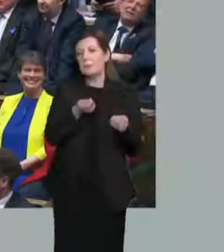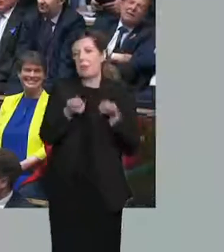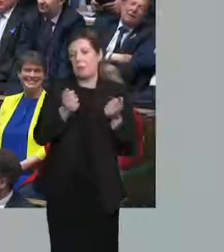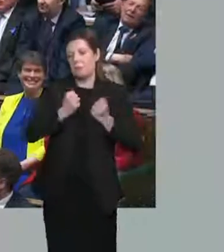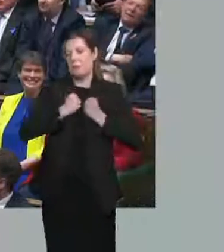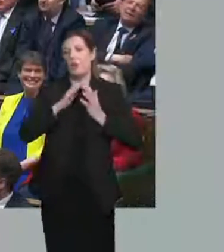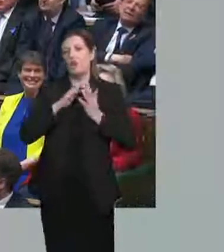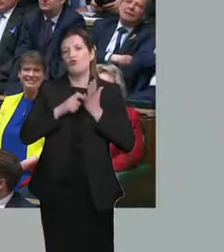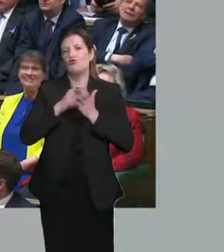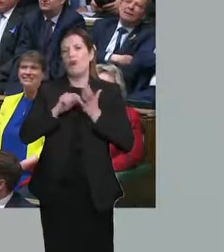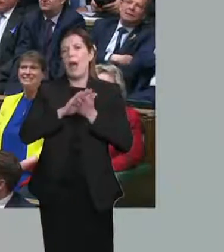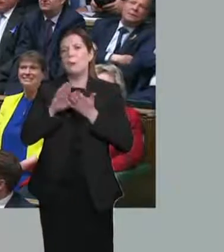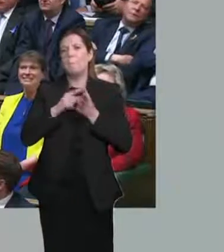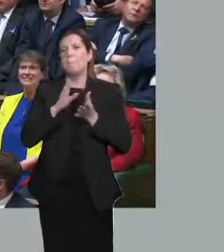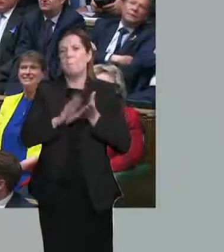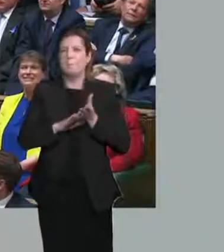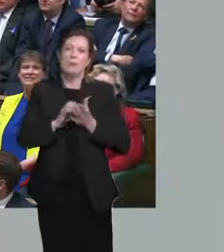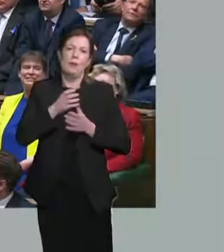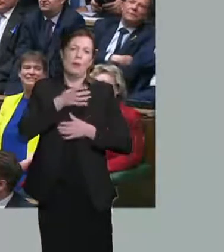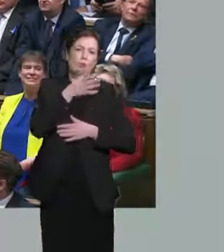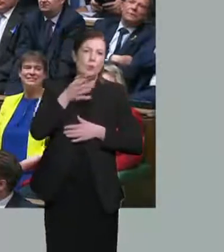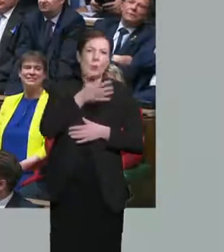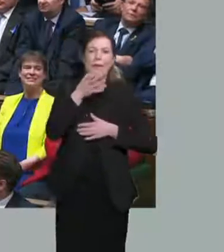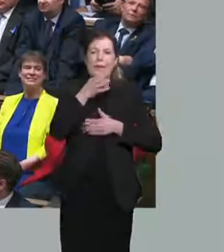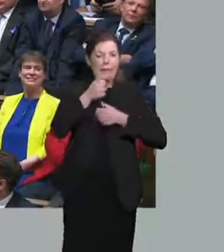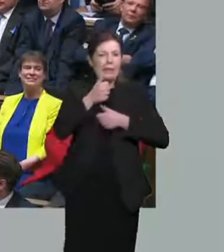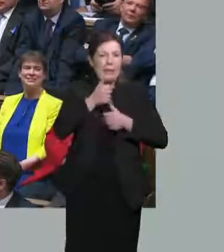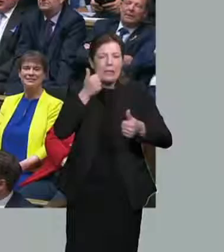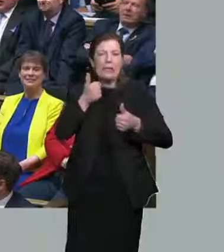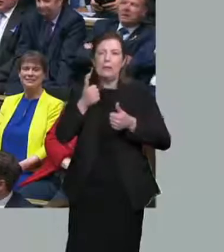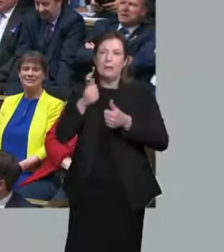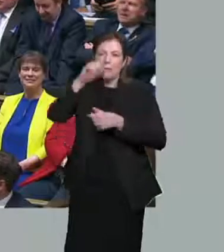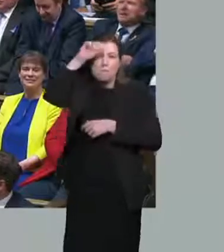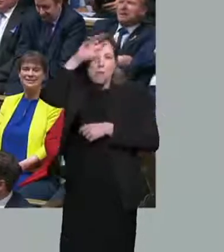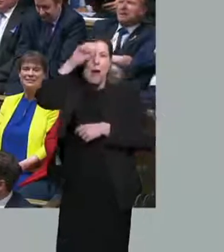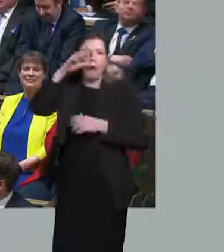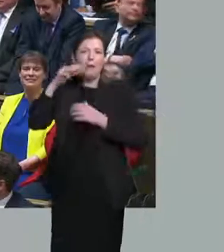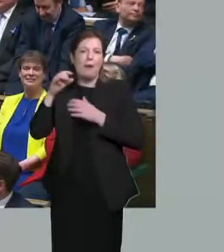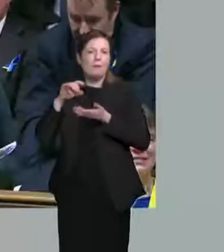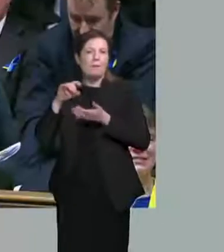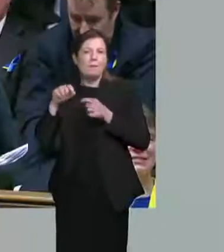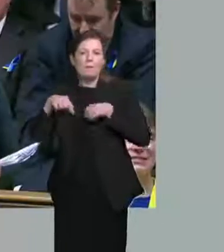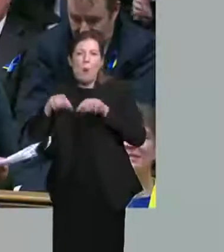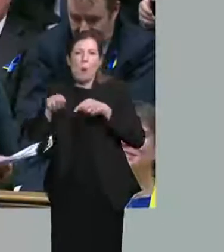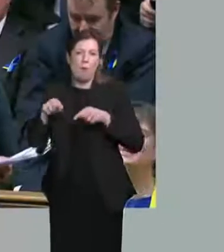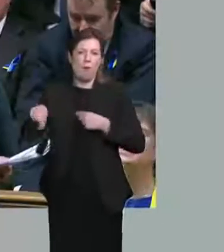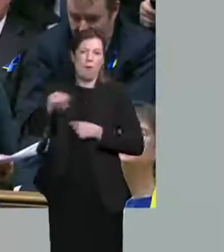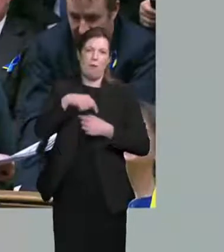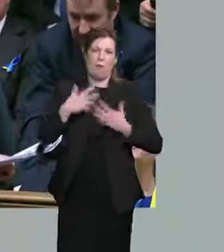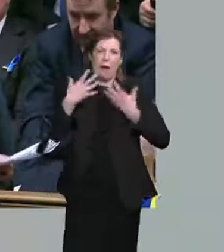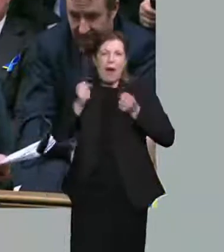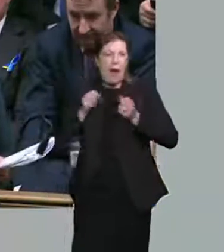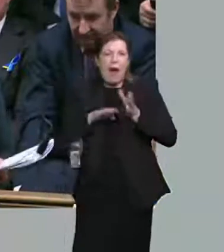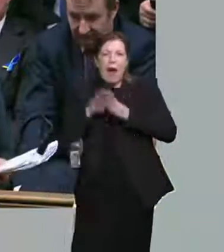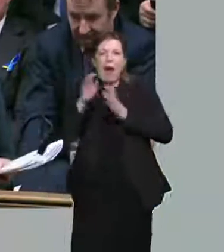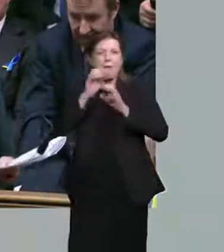Wrexham is a town based on brewing, mining and football, a town evolving in aspiration, prosperity and creativity